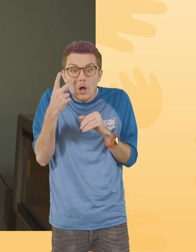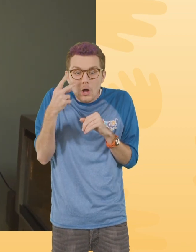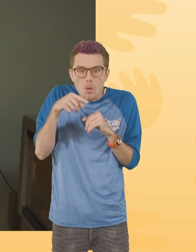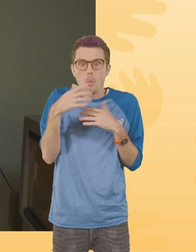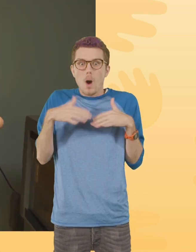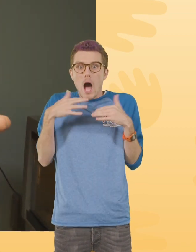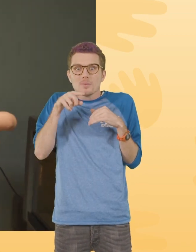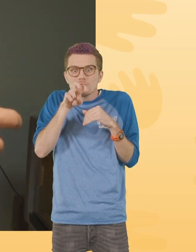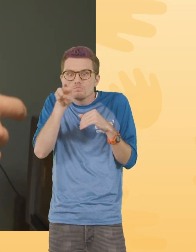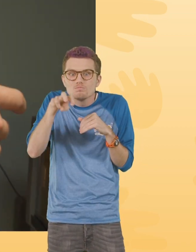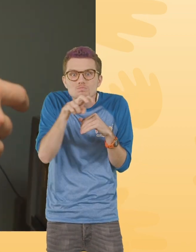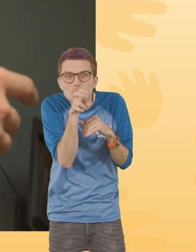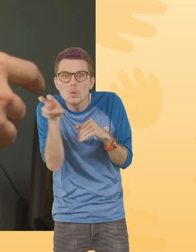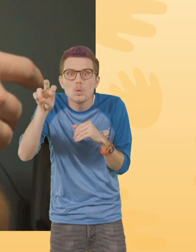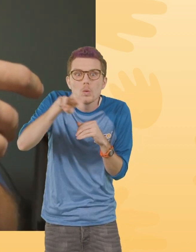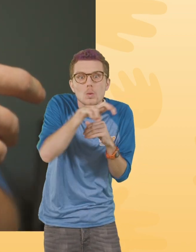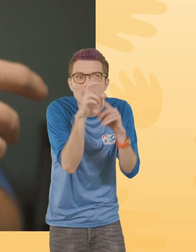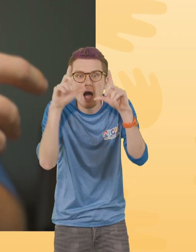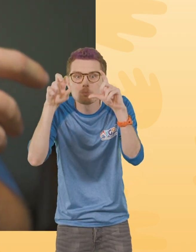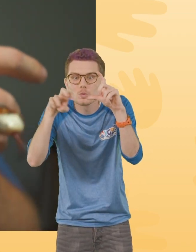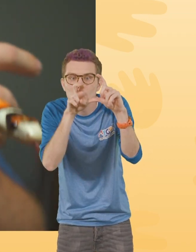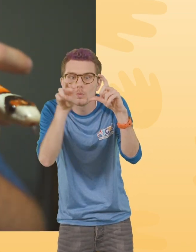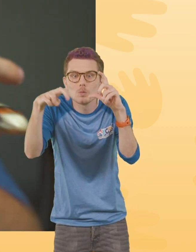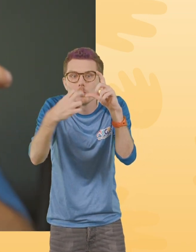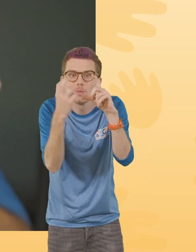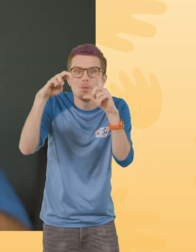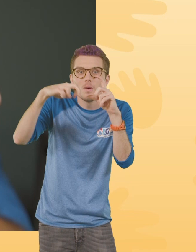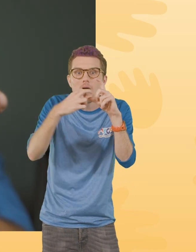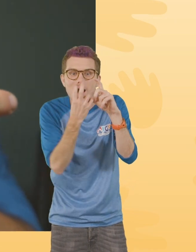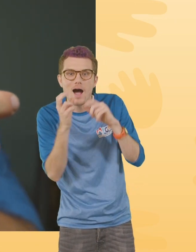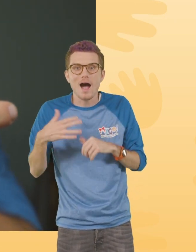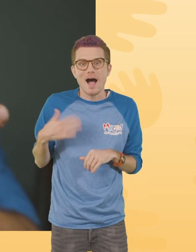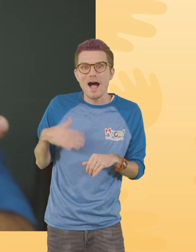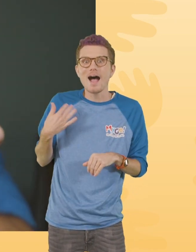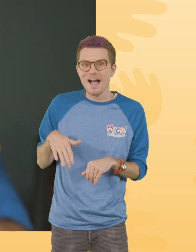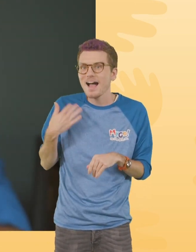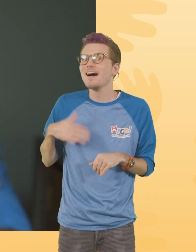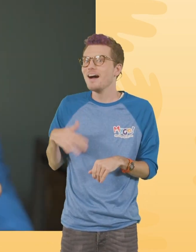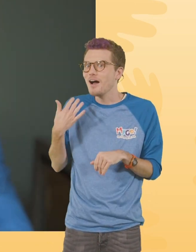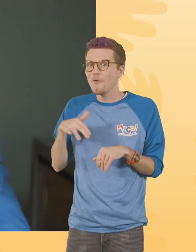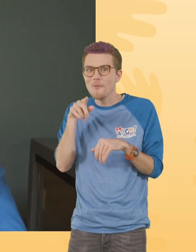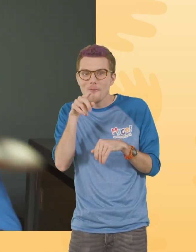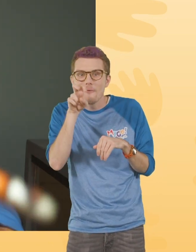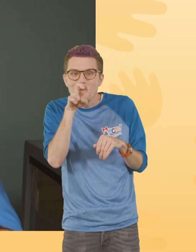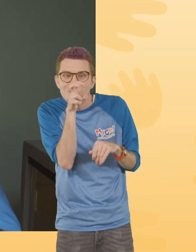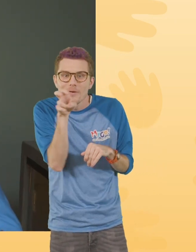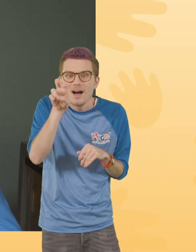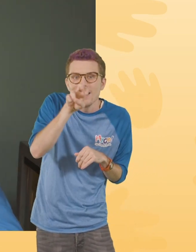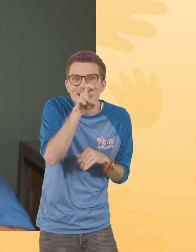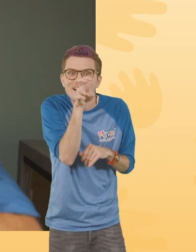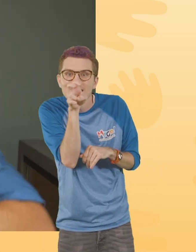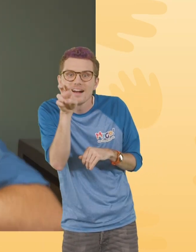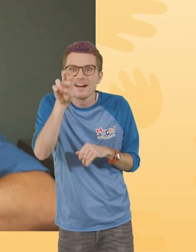Hello! Hey! Whoa, look at it! Whoa! It's so intrigued with